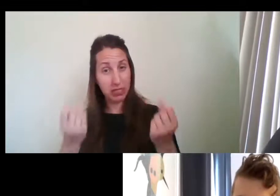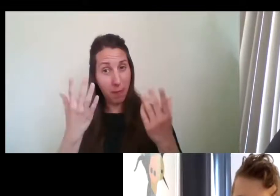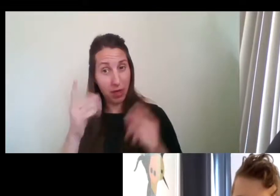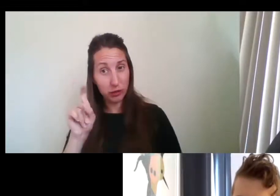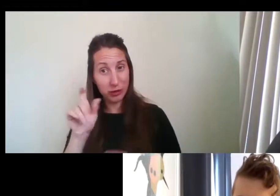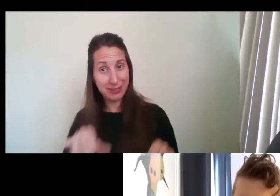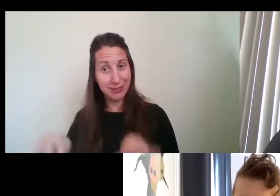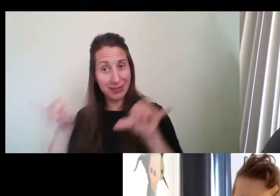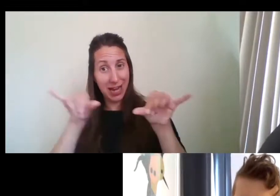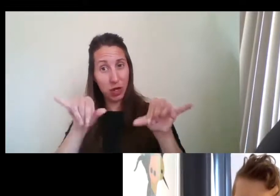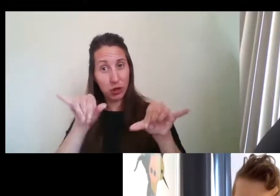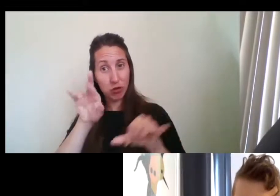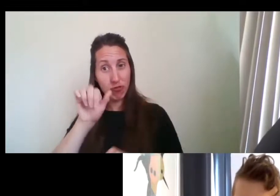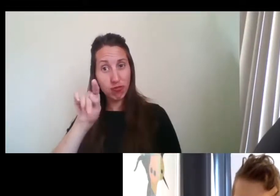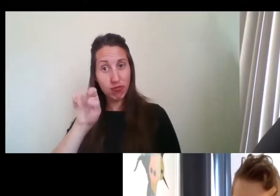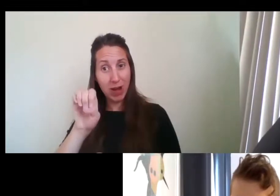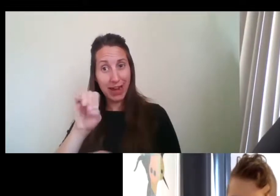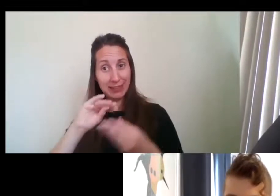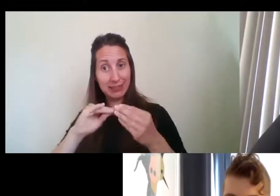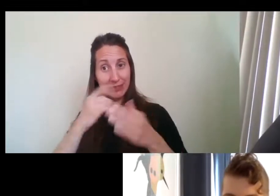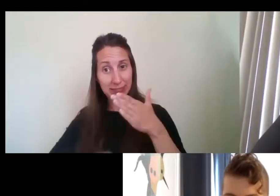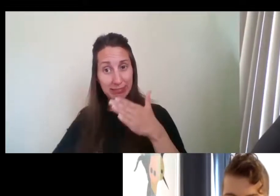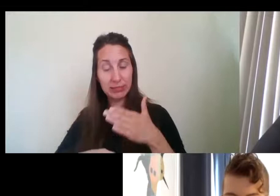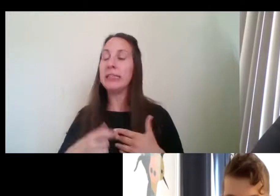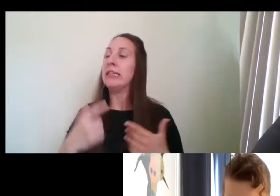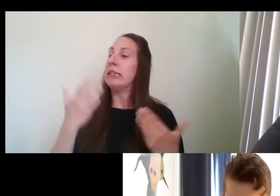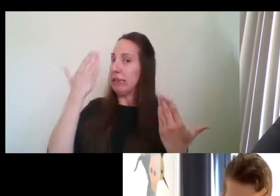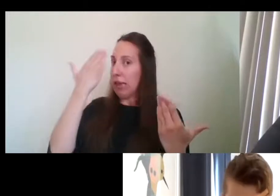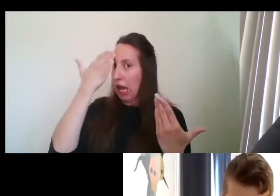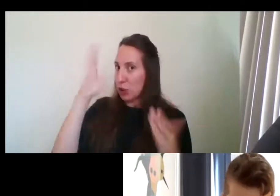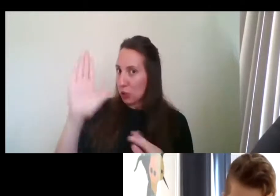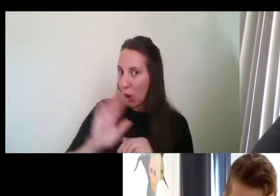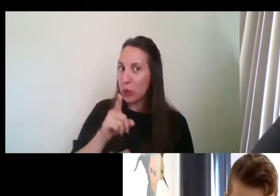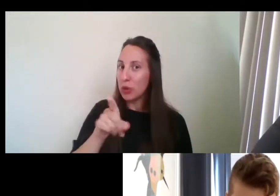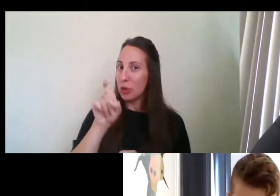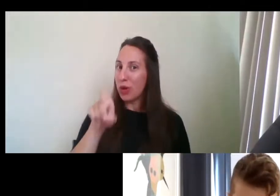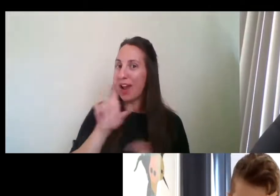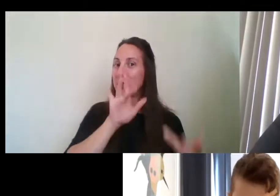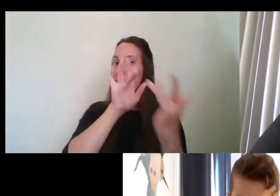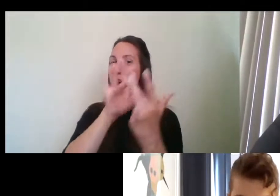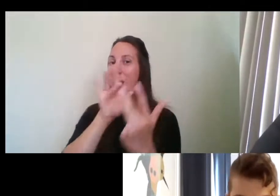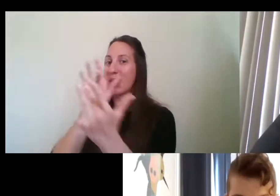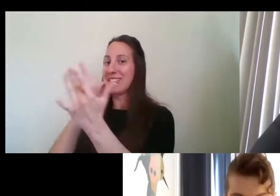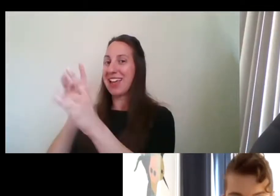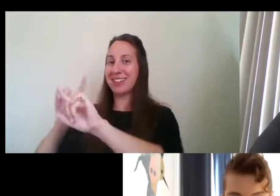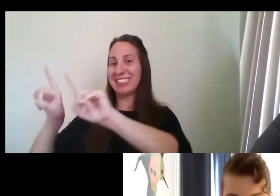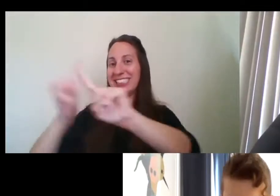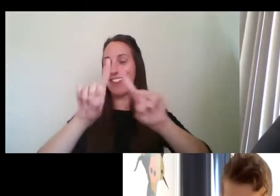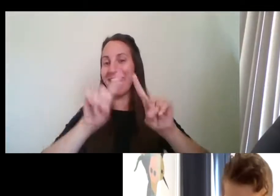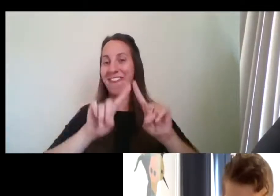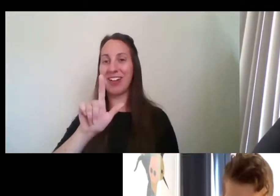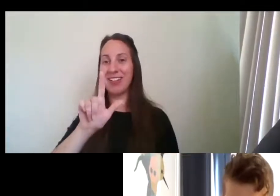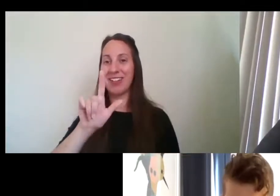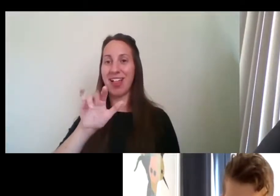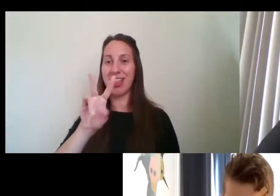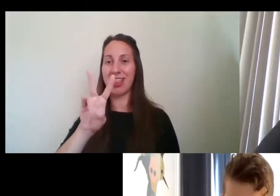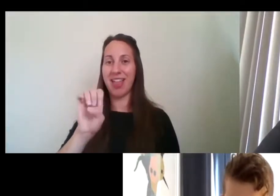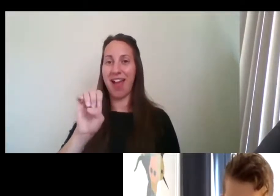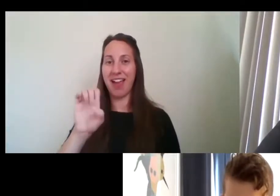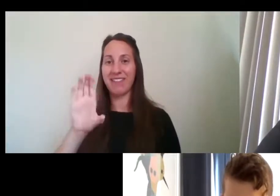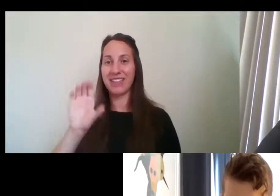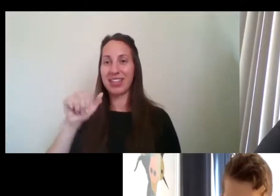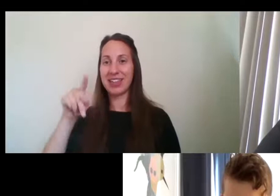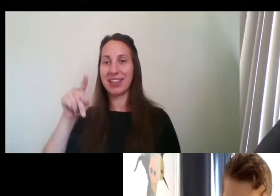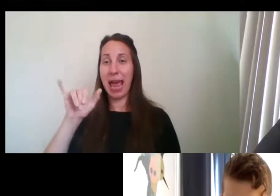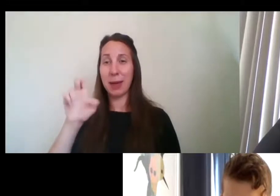not know that answer. You would definitely have to contact different live caption services to